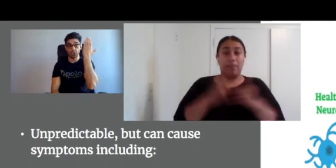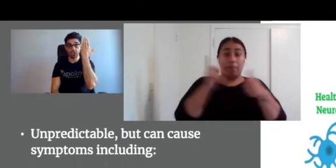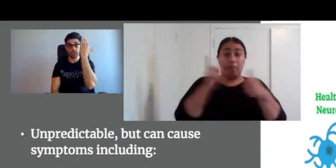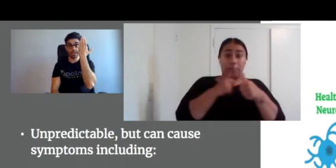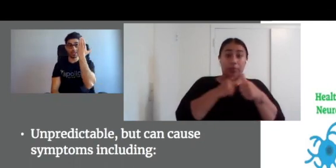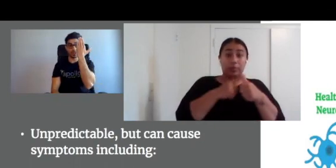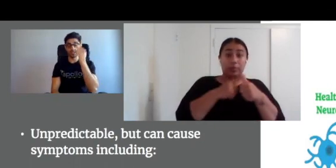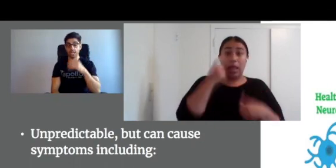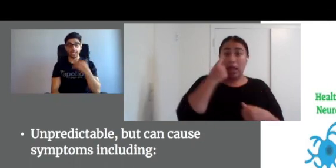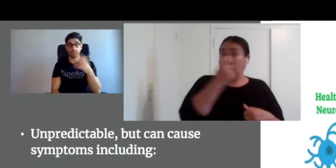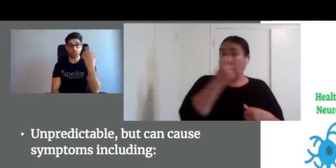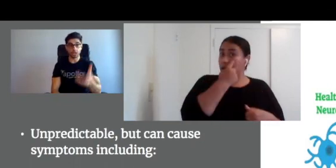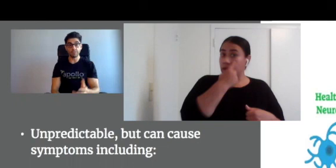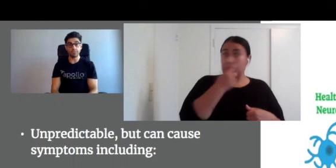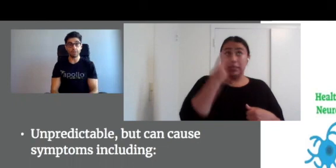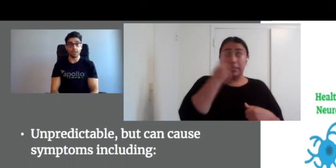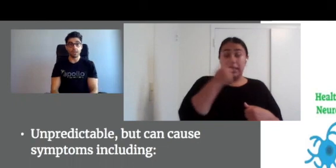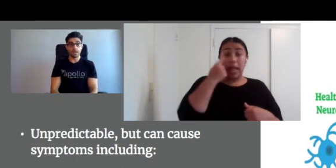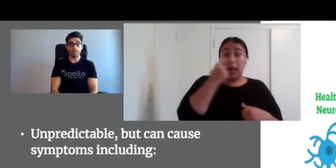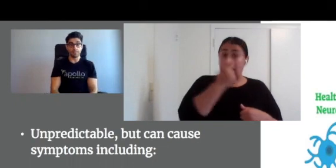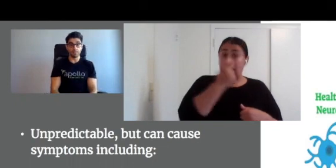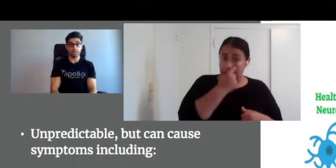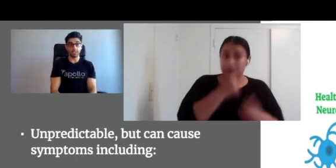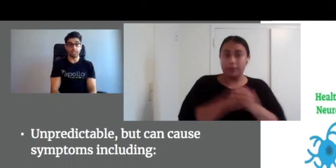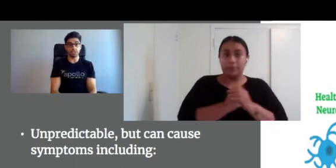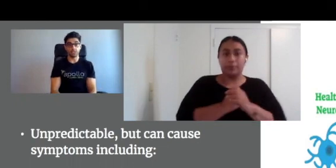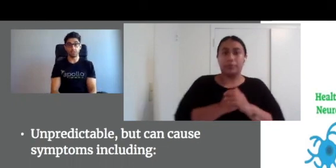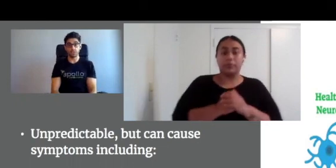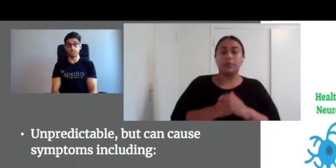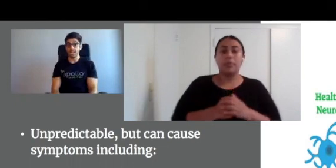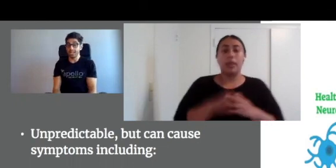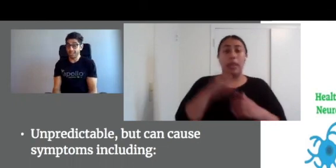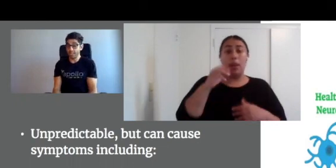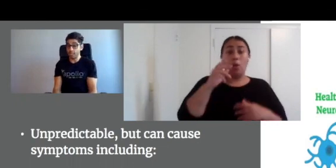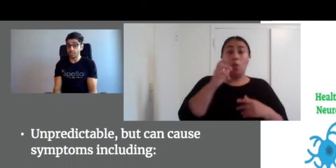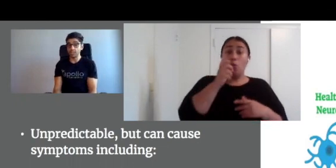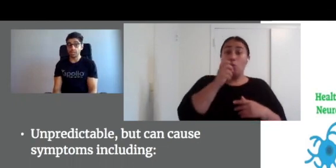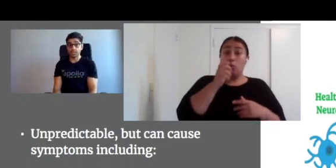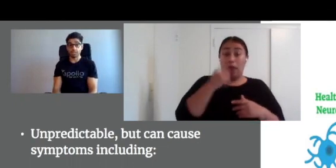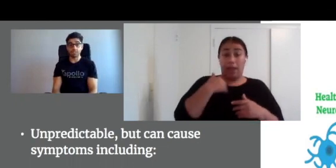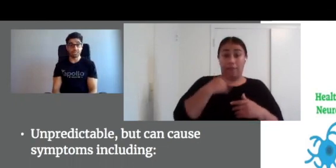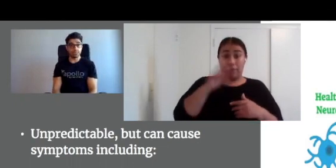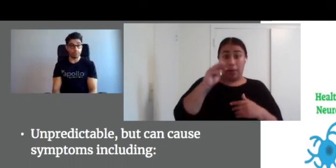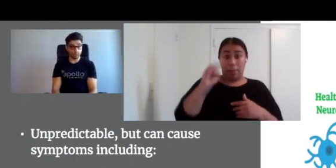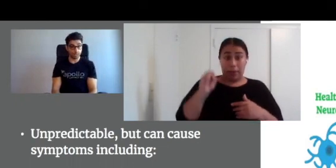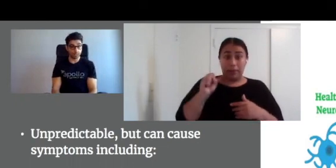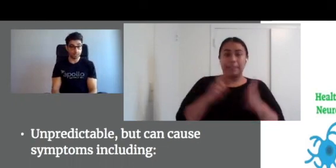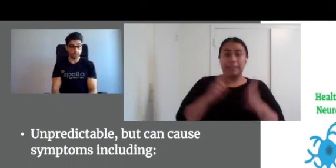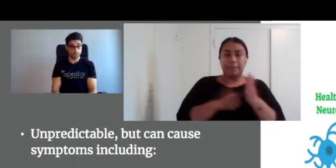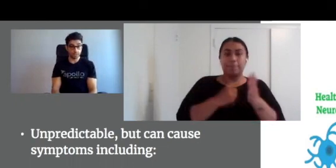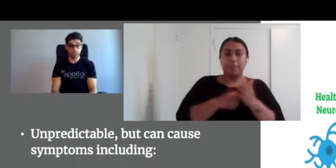be a curtain-like loss. Again, there's a lot of different presentations to the vision loss, and like mentioned, sometimes this can be